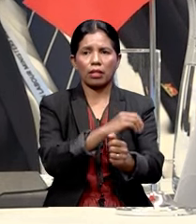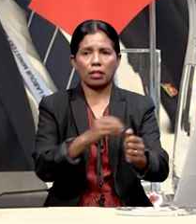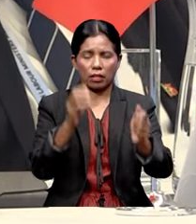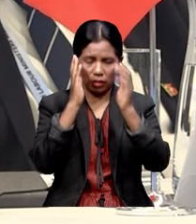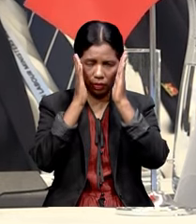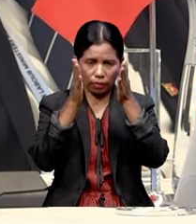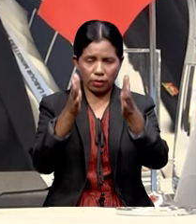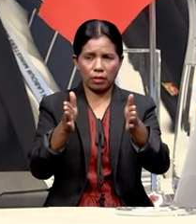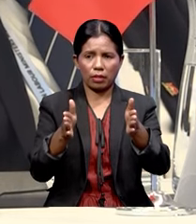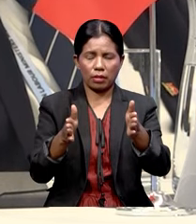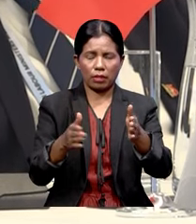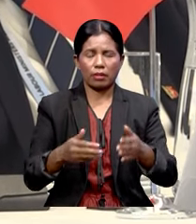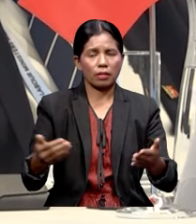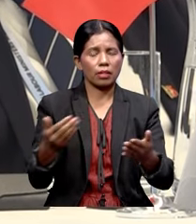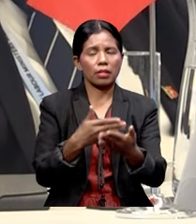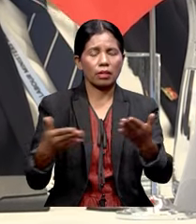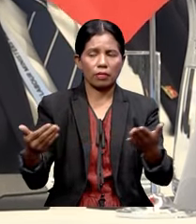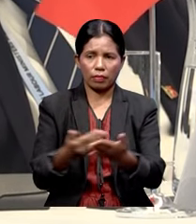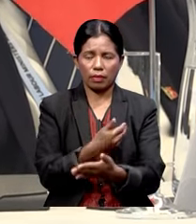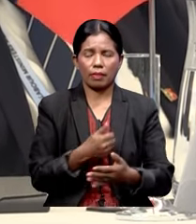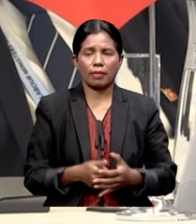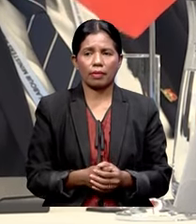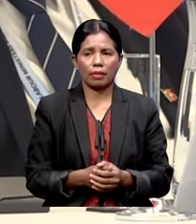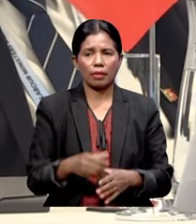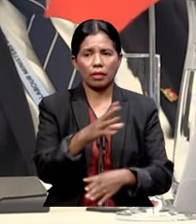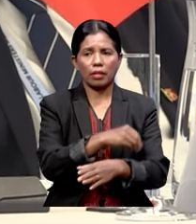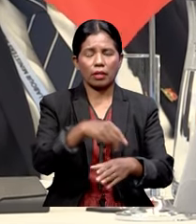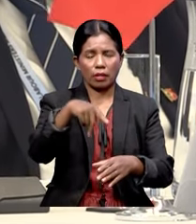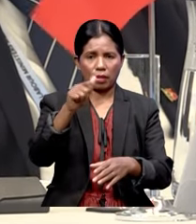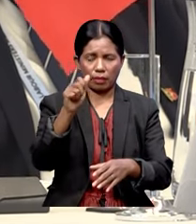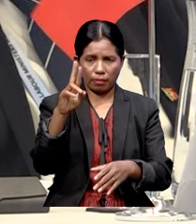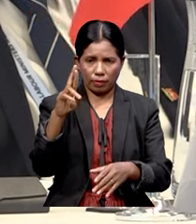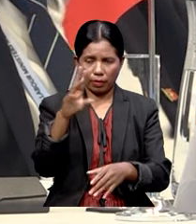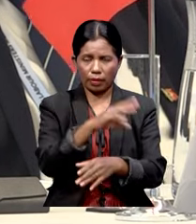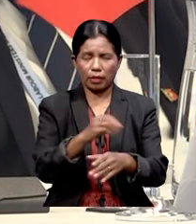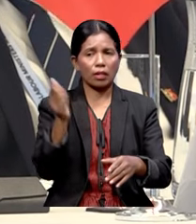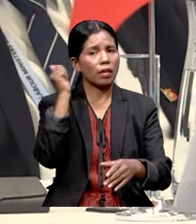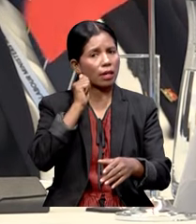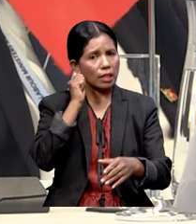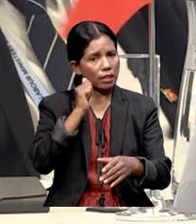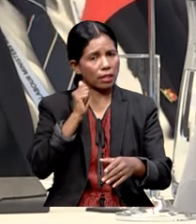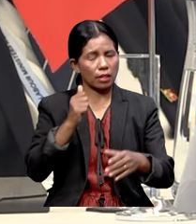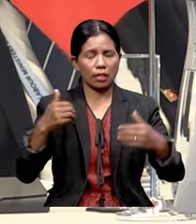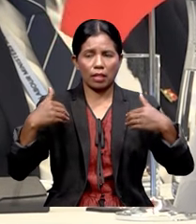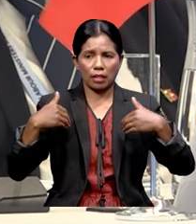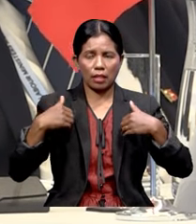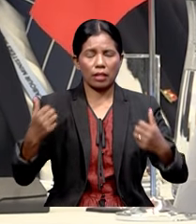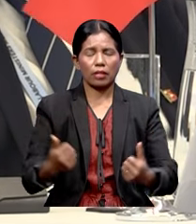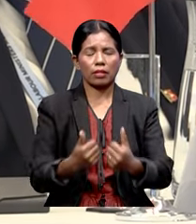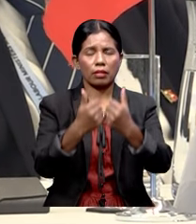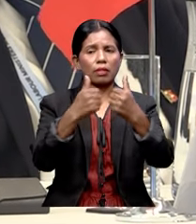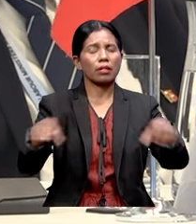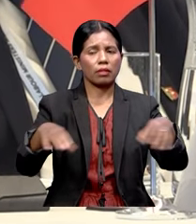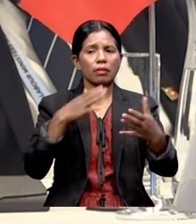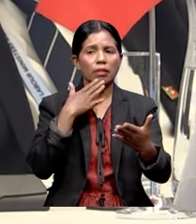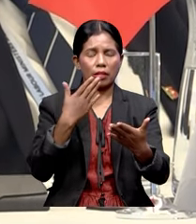fostering innovation. Over the past five decades, ASEAN has championed progressive